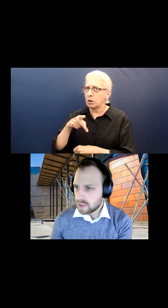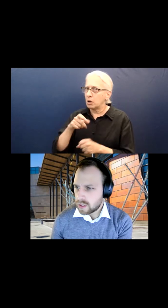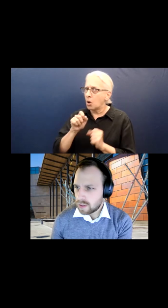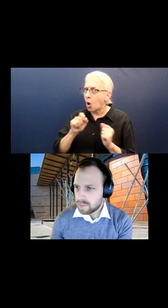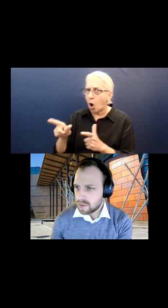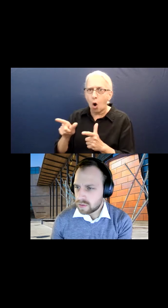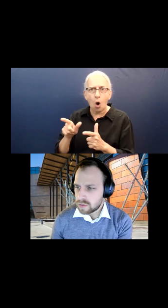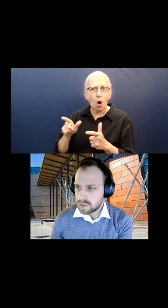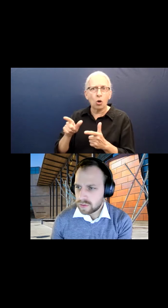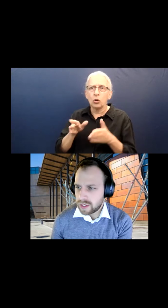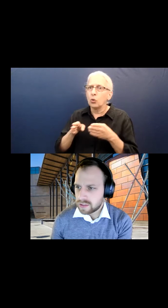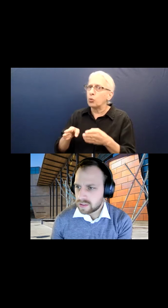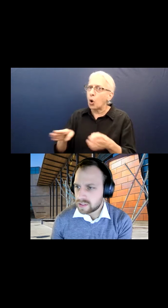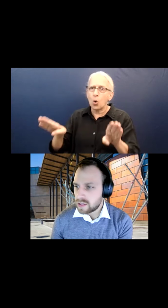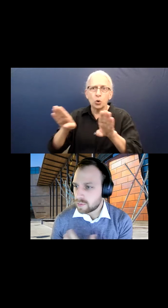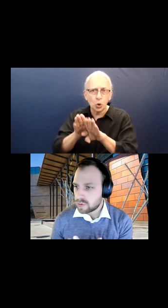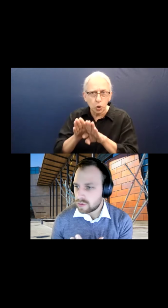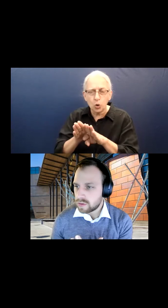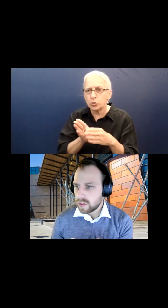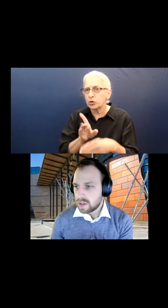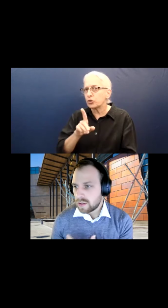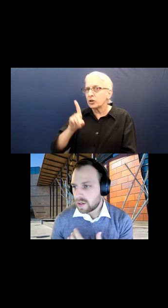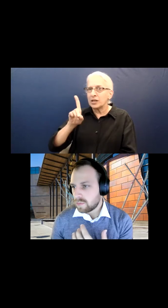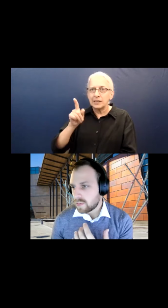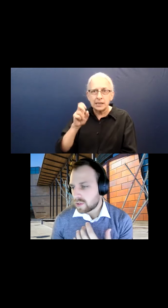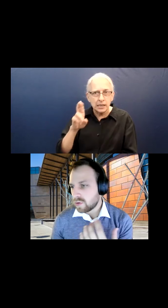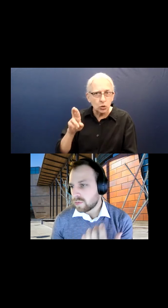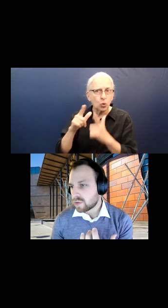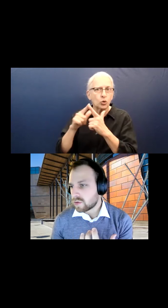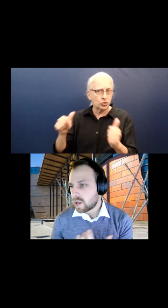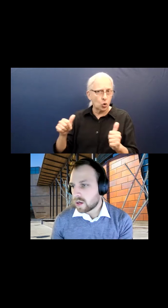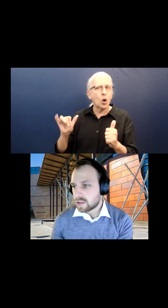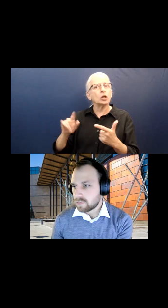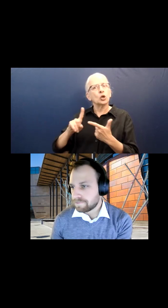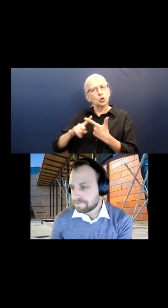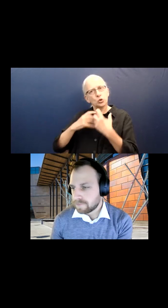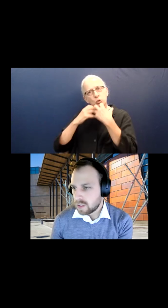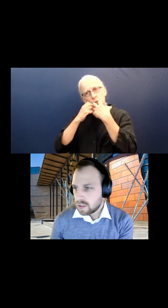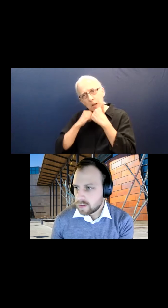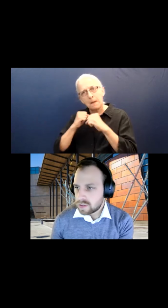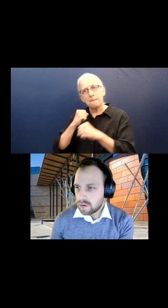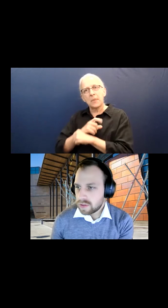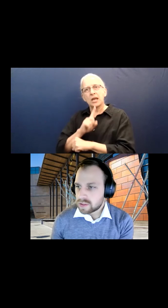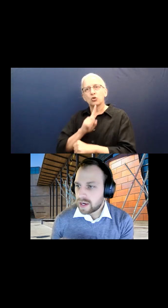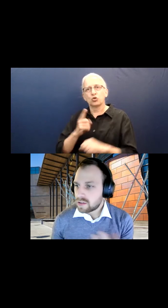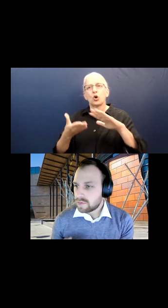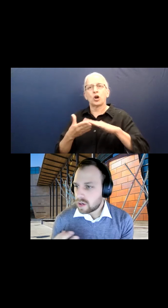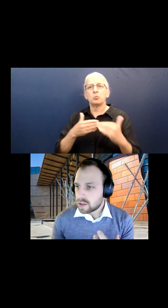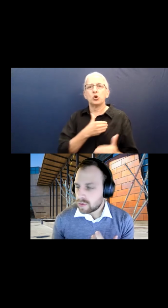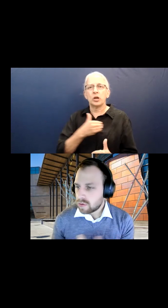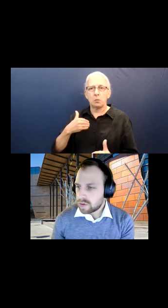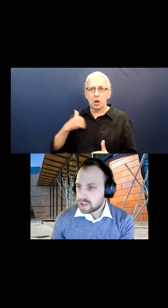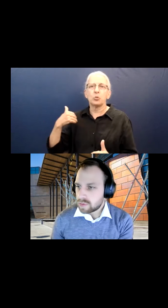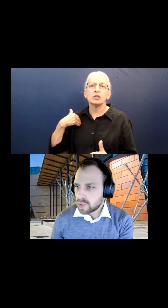coordinated to ensure that as a neighborhood that community members are not locked in. So there's active